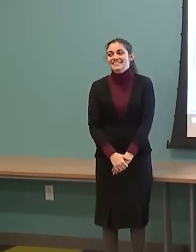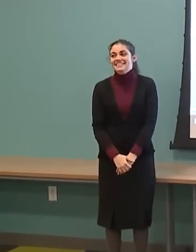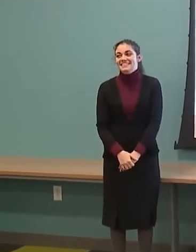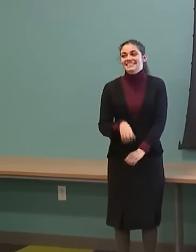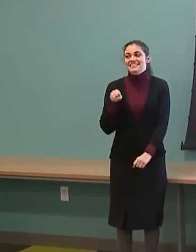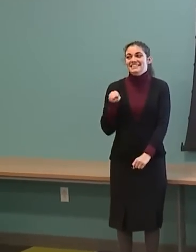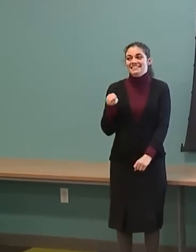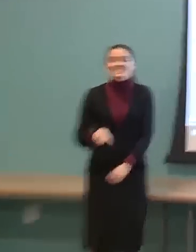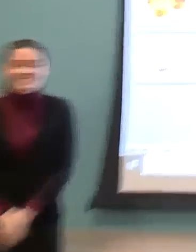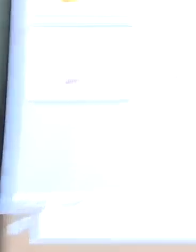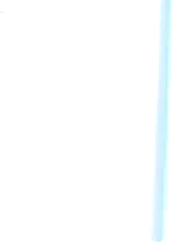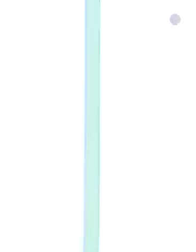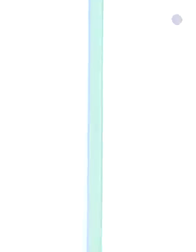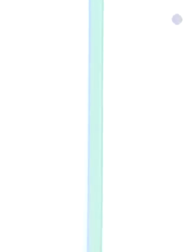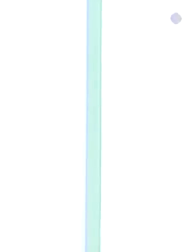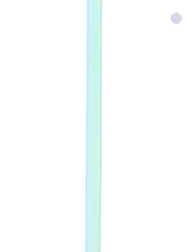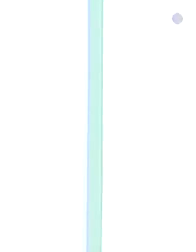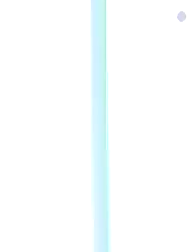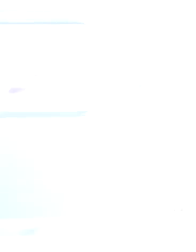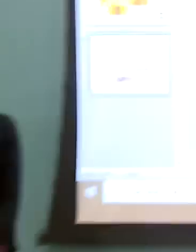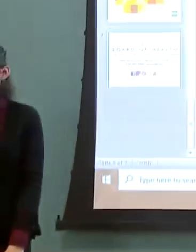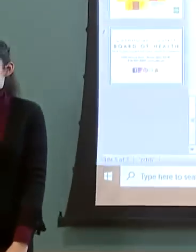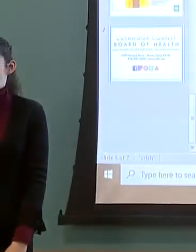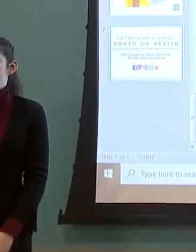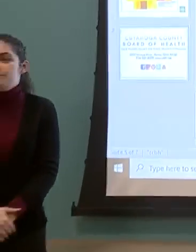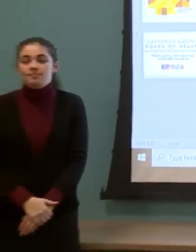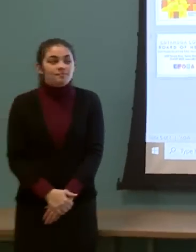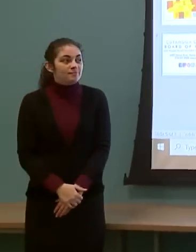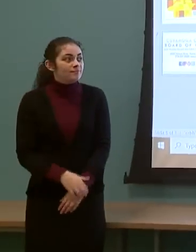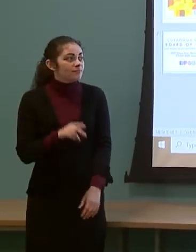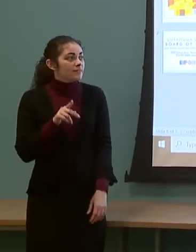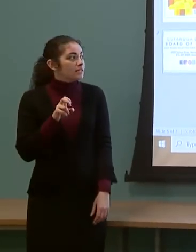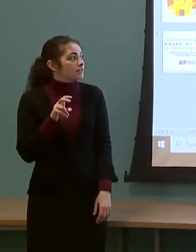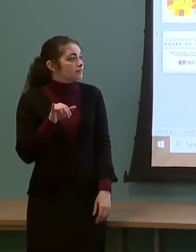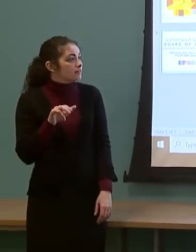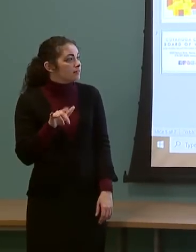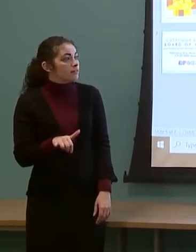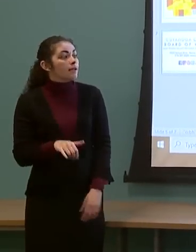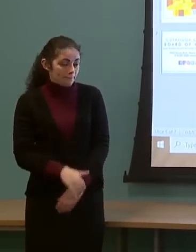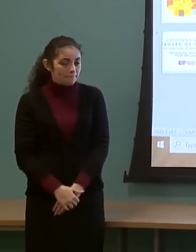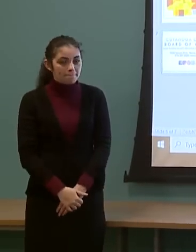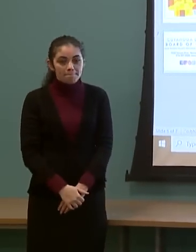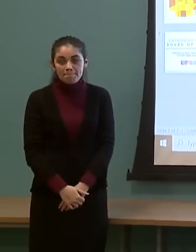me an air punch on the way out. Sorry about that. Kevin, can you please give me the map?